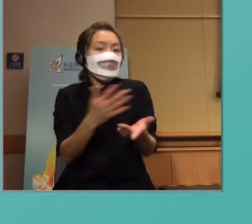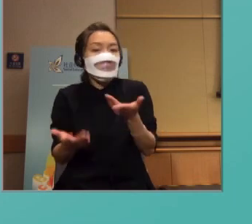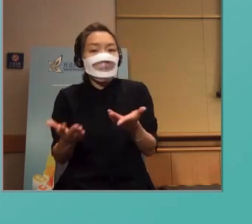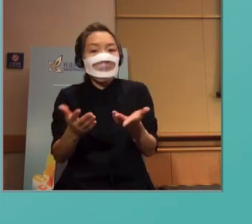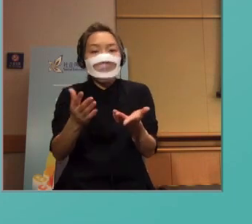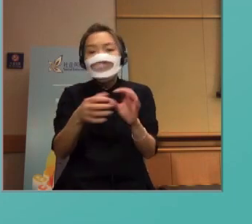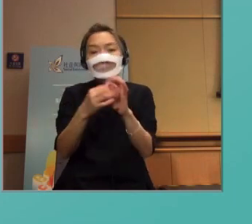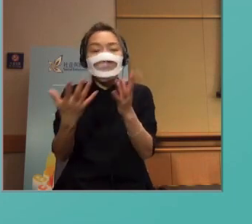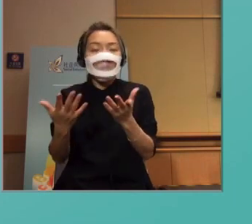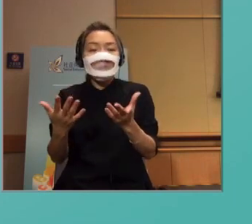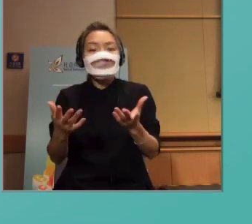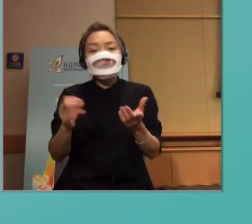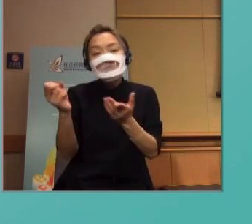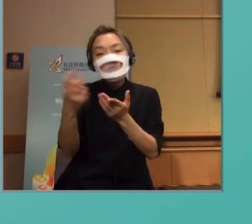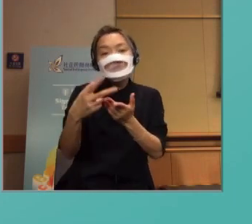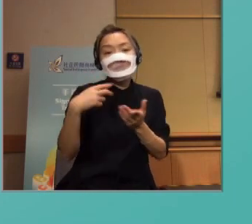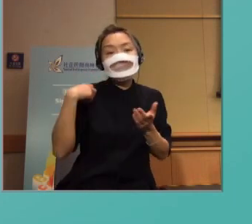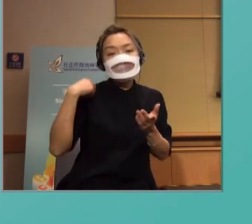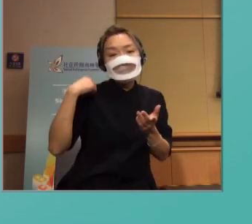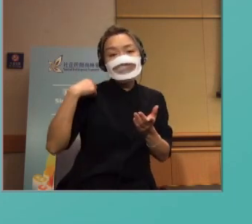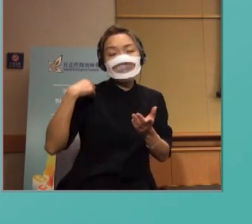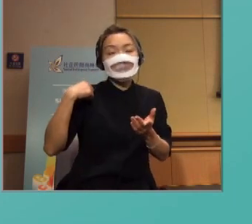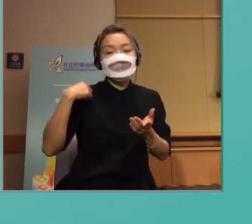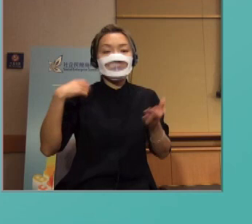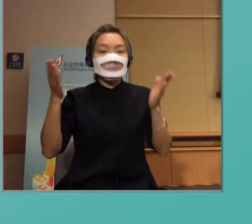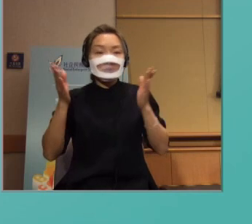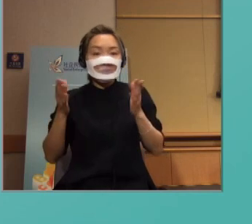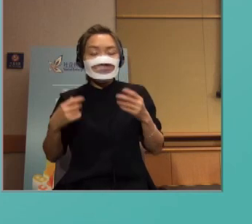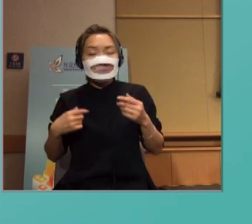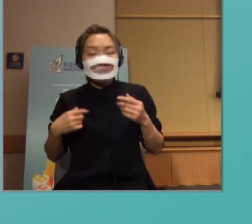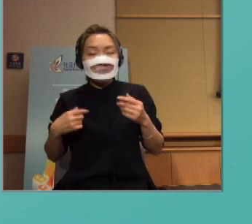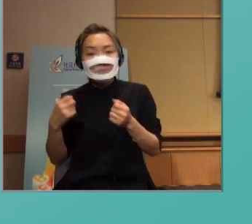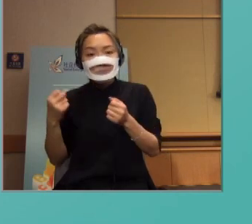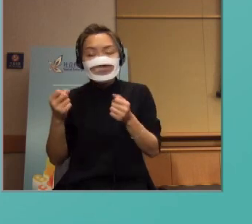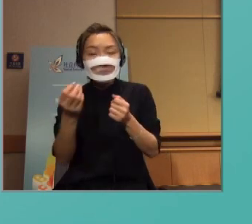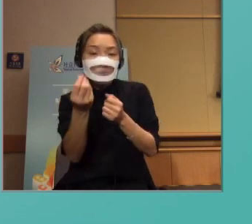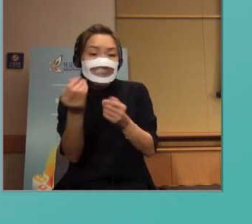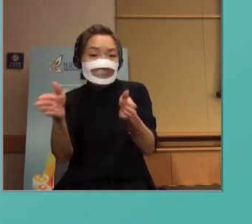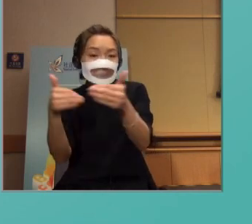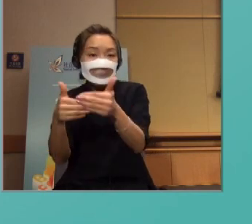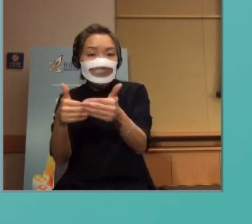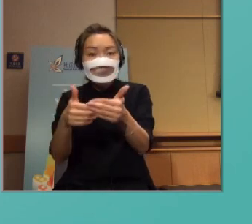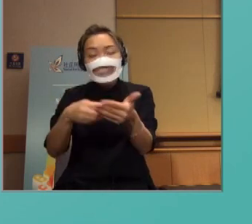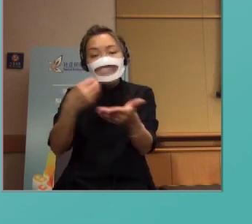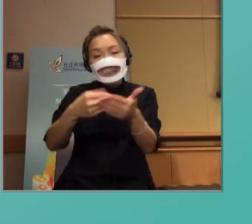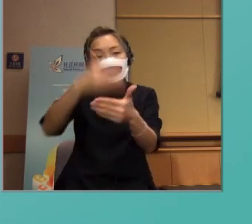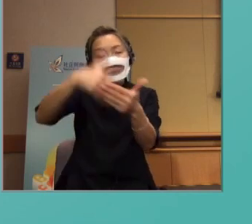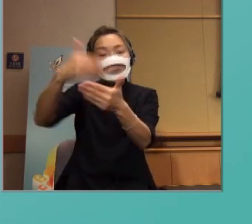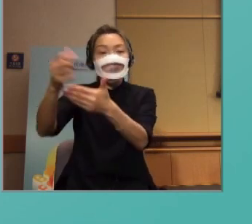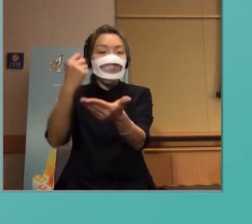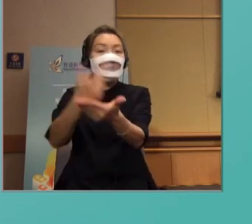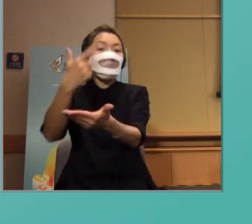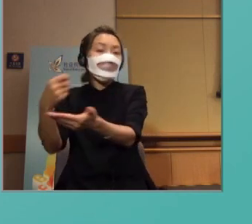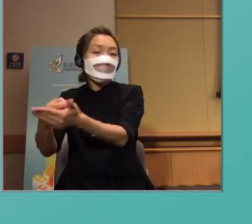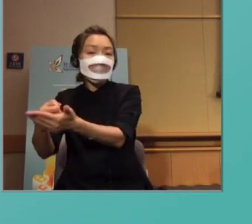are more expensive and less expensive precisely for those kind of invisible network effects that we may not be able to quantify. So we see this